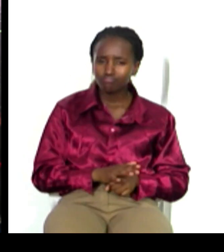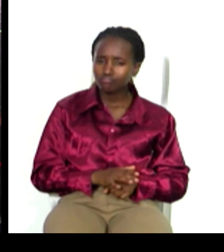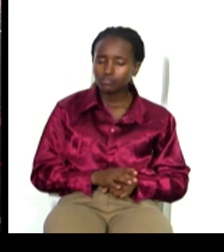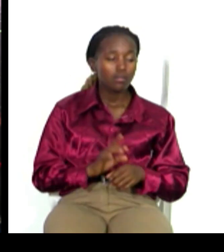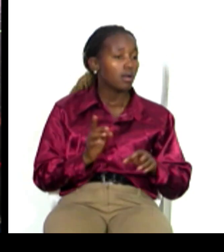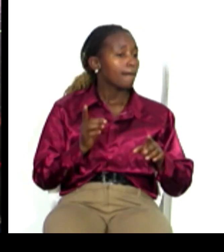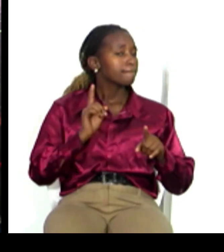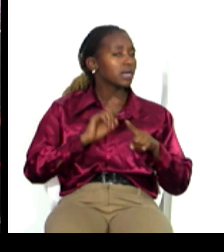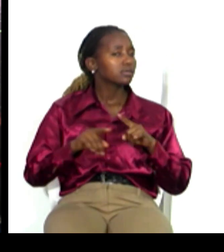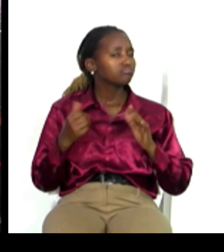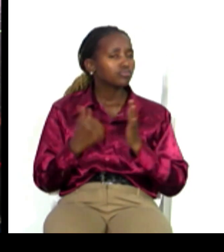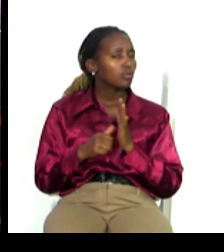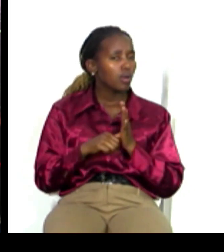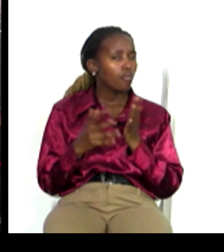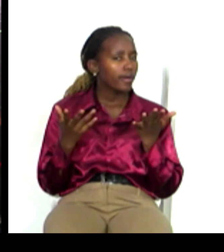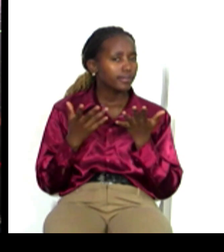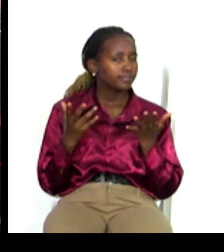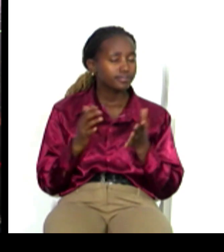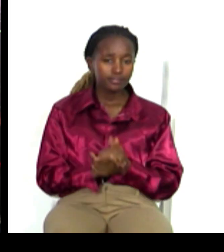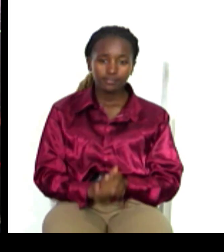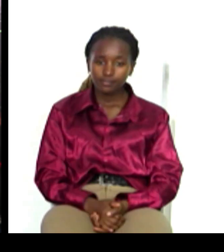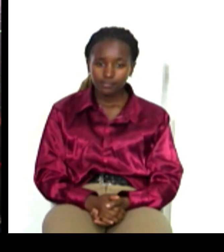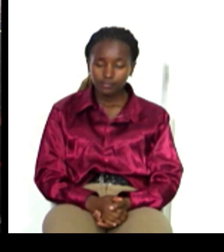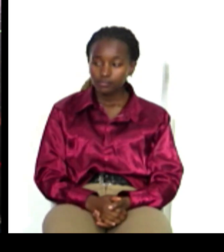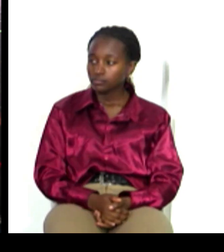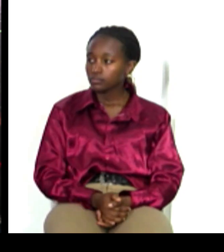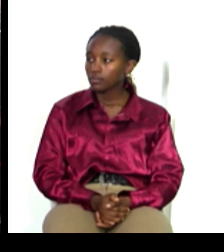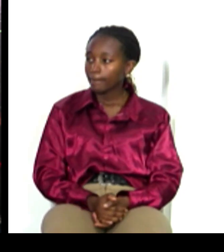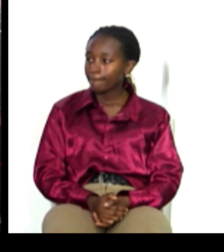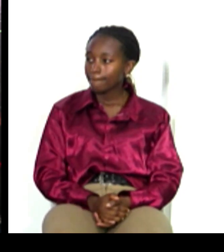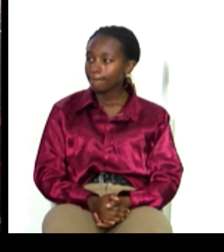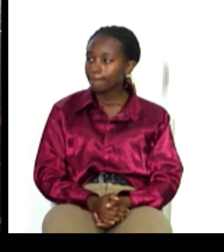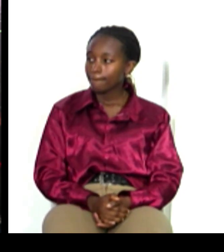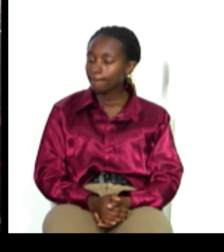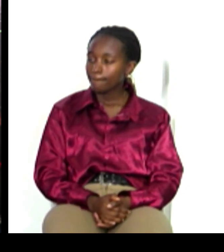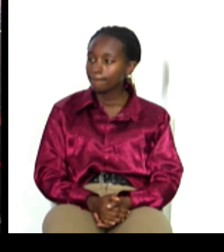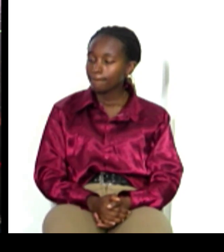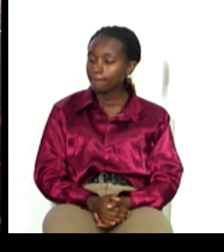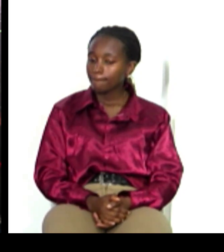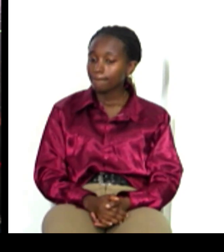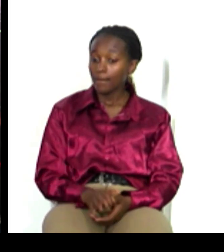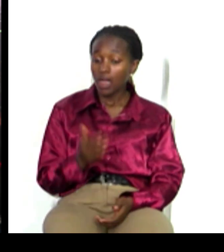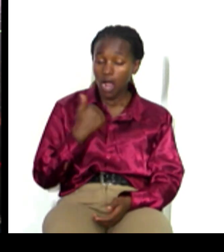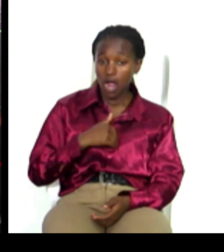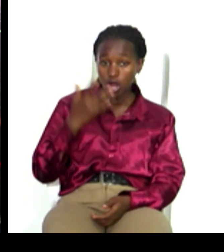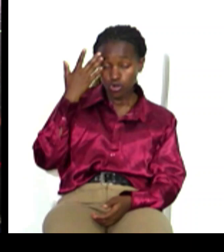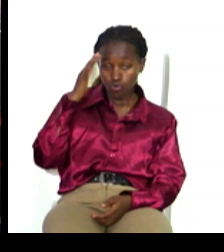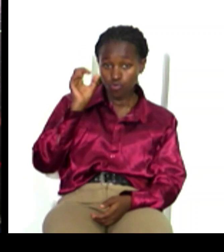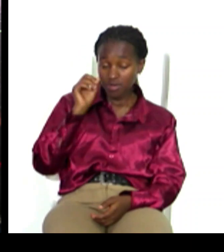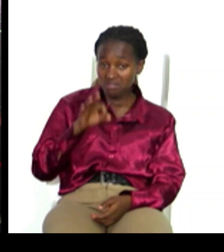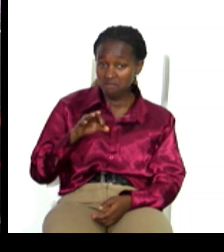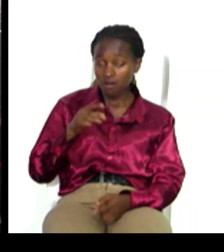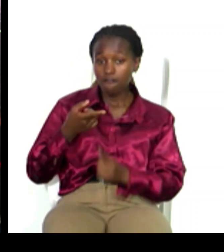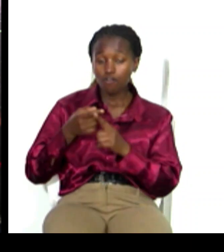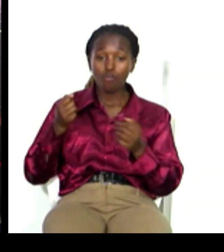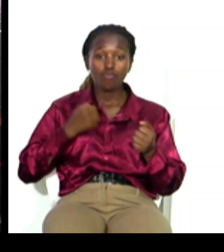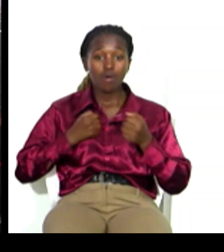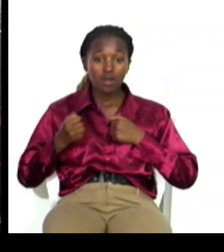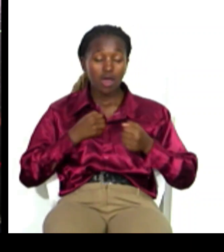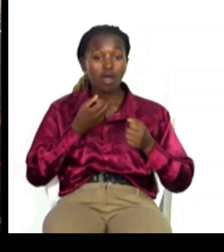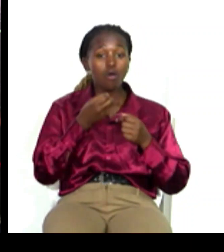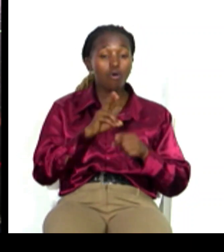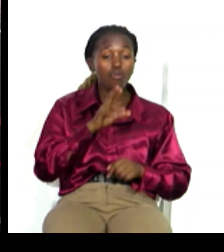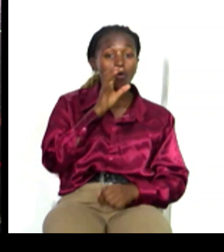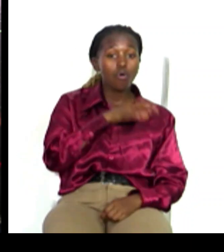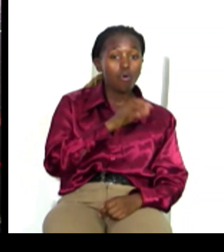sure if the M23 gang, they are Rwandese or they are Congolese. He came out and said like that because